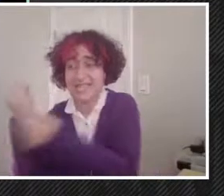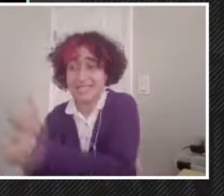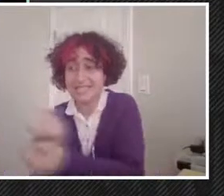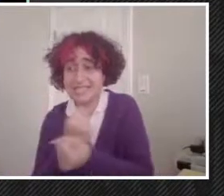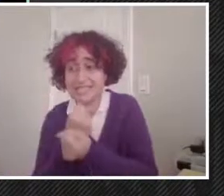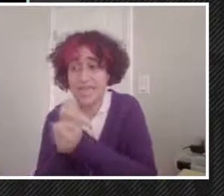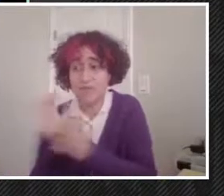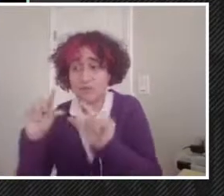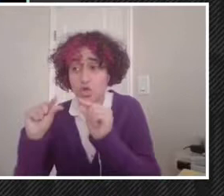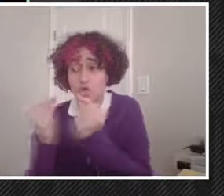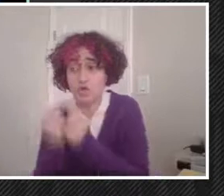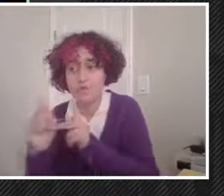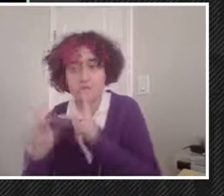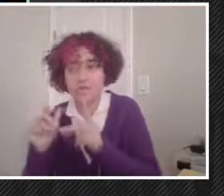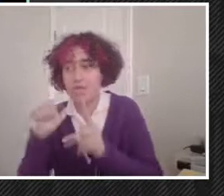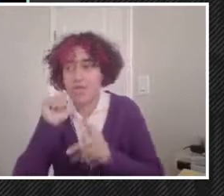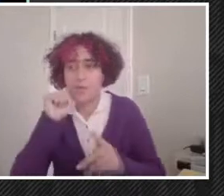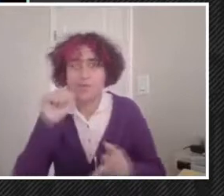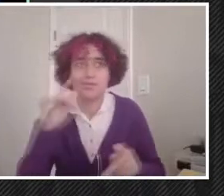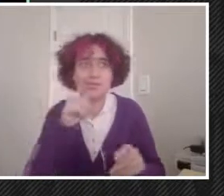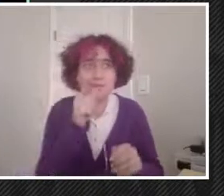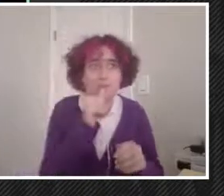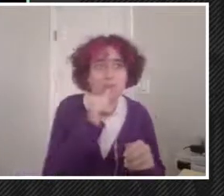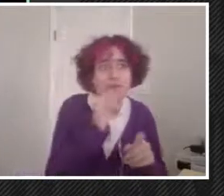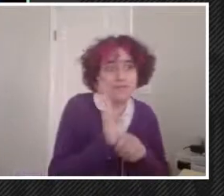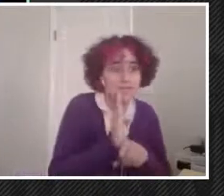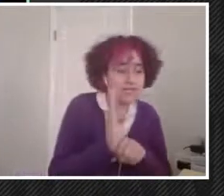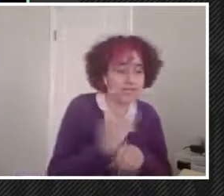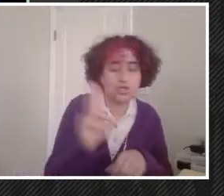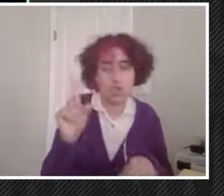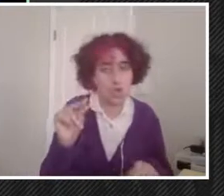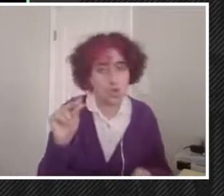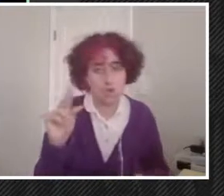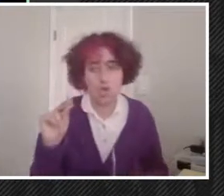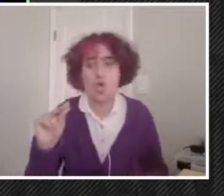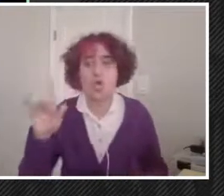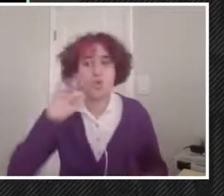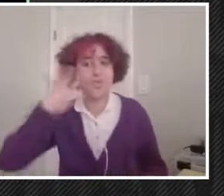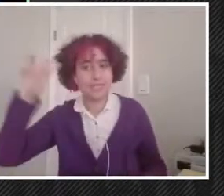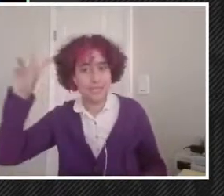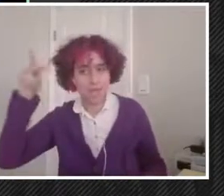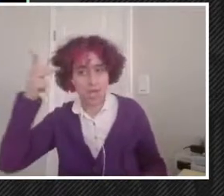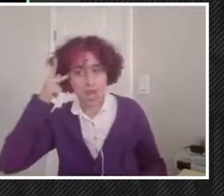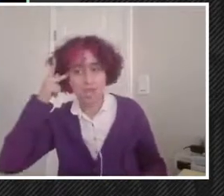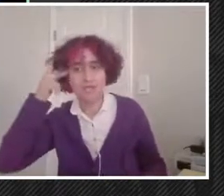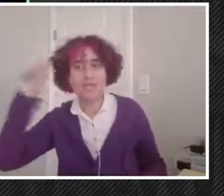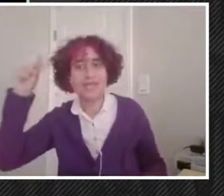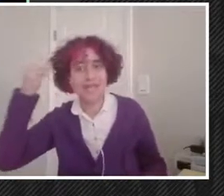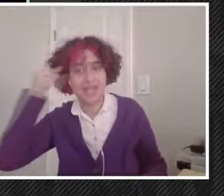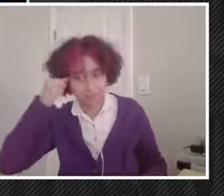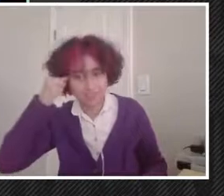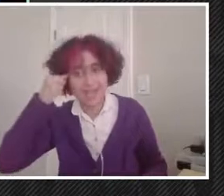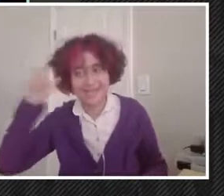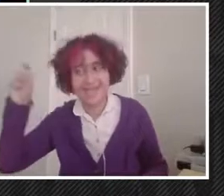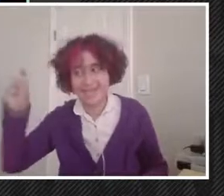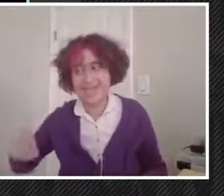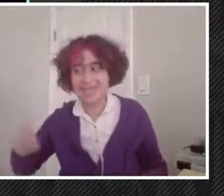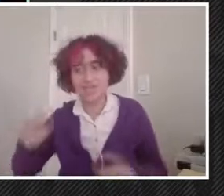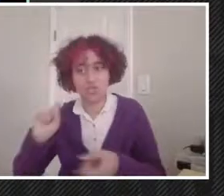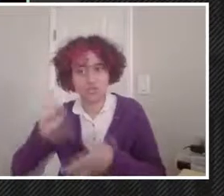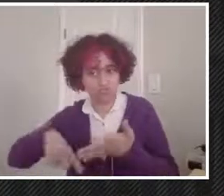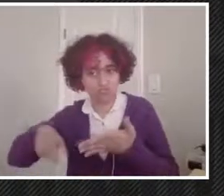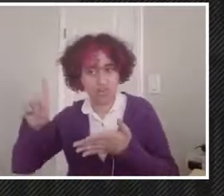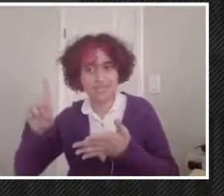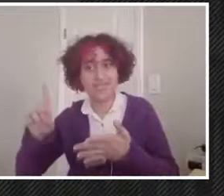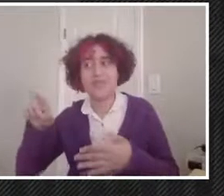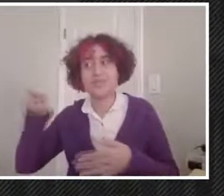government, and the government needs to recognize it now and needs to correct it. And it doesn't matter about the price of it because it was their problem that they started